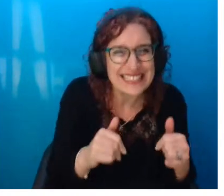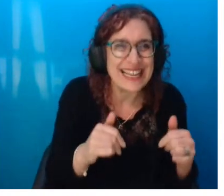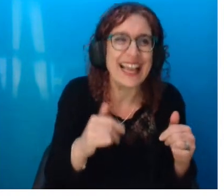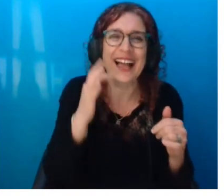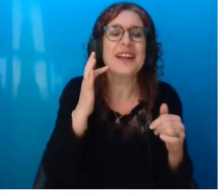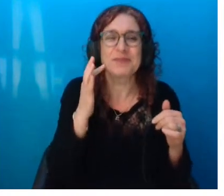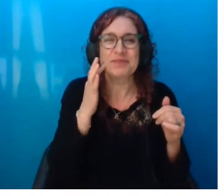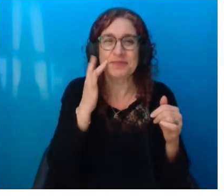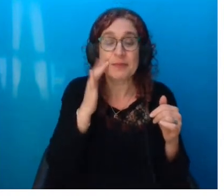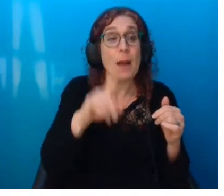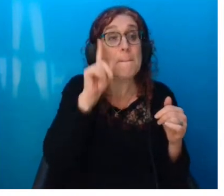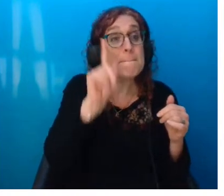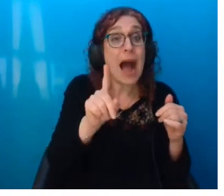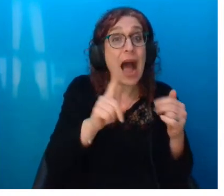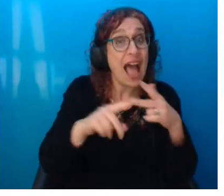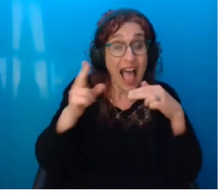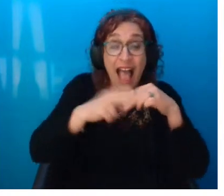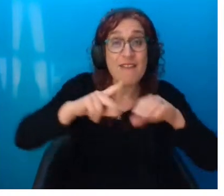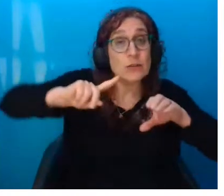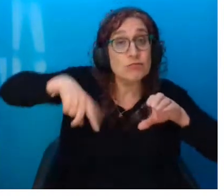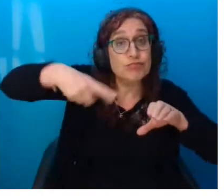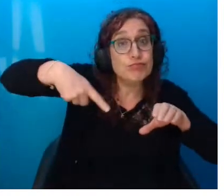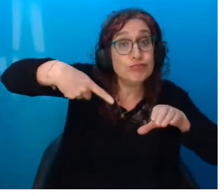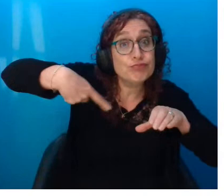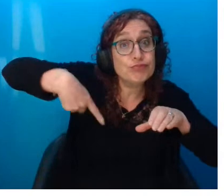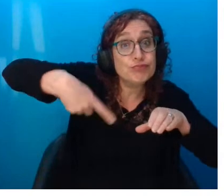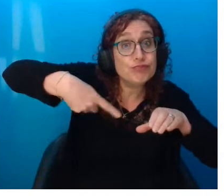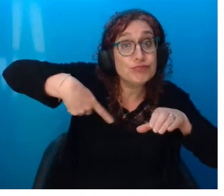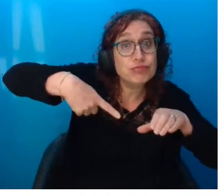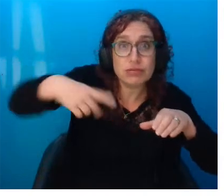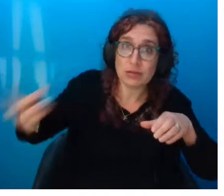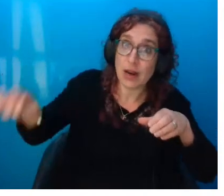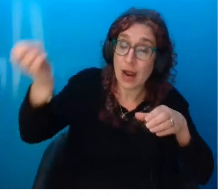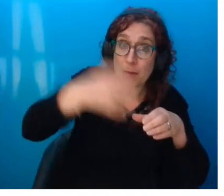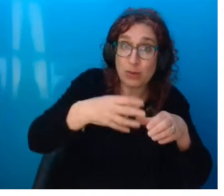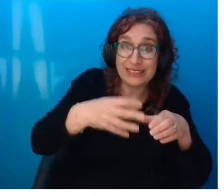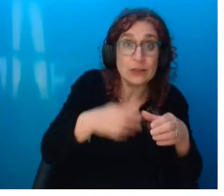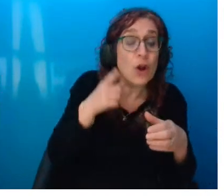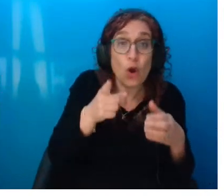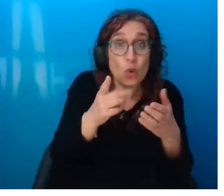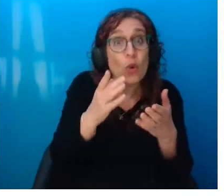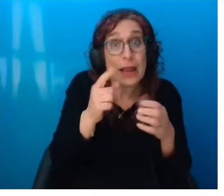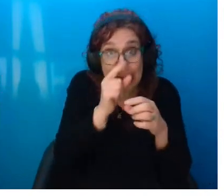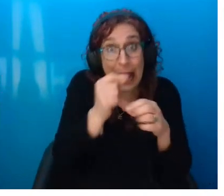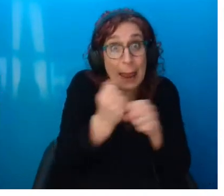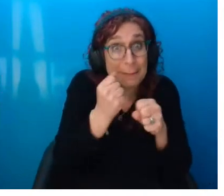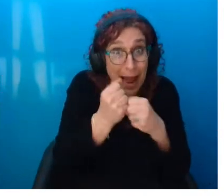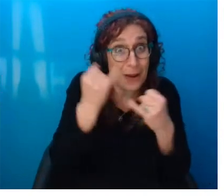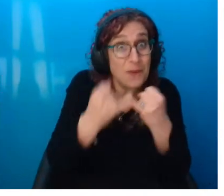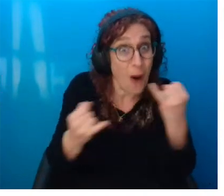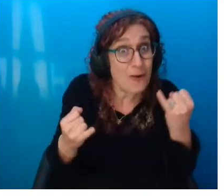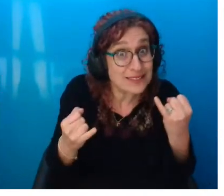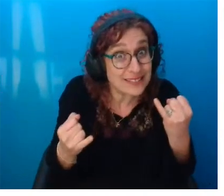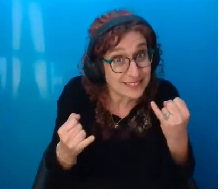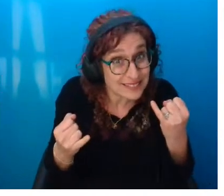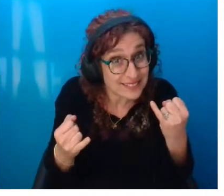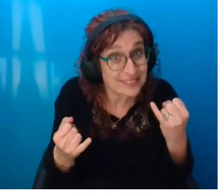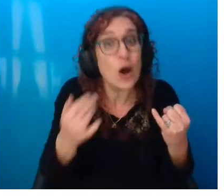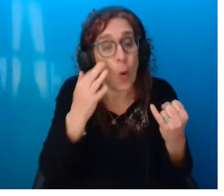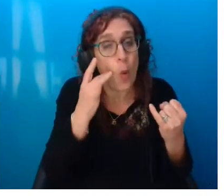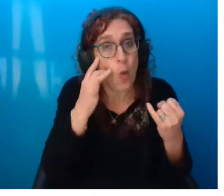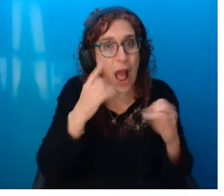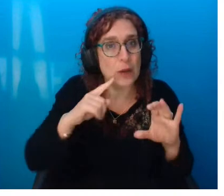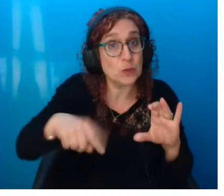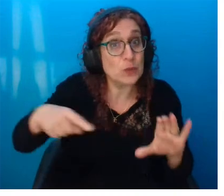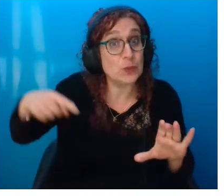and mix it all up, you don't denature the allergen, but you increase the quantity. So some patients occasionally can react more severely to a